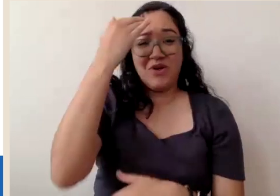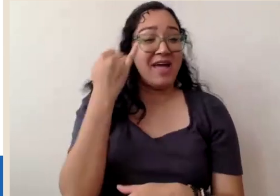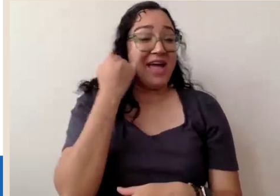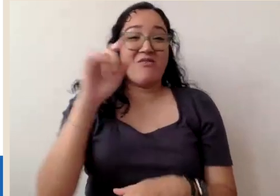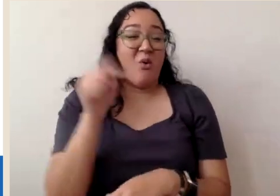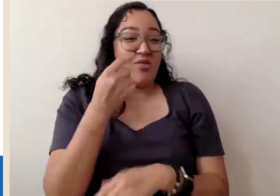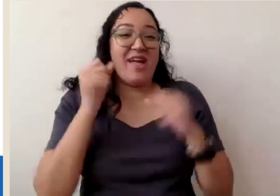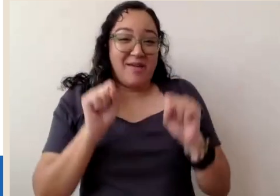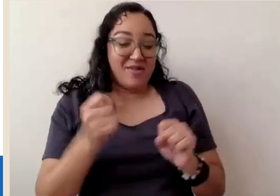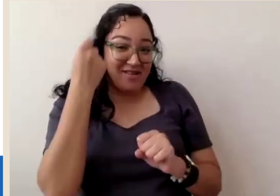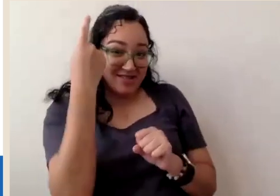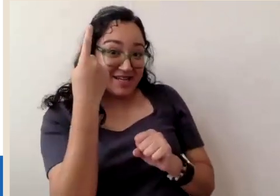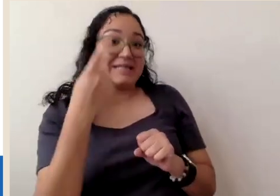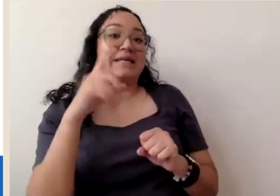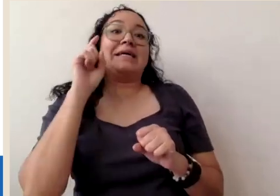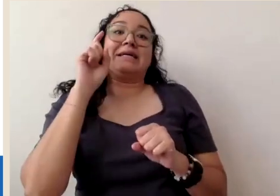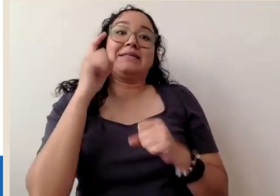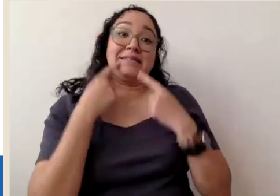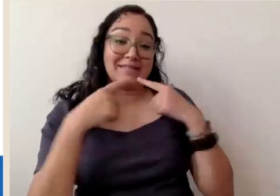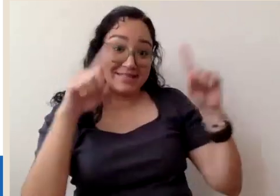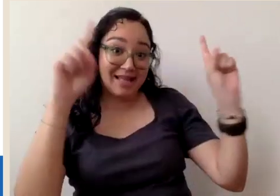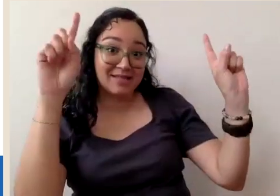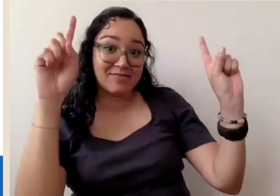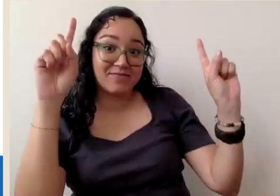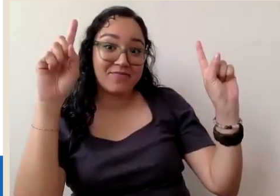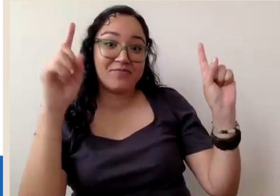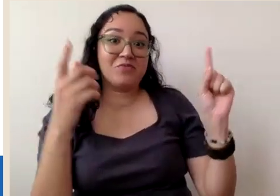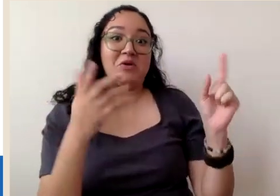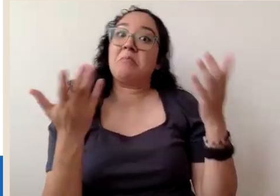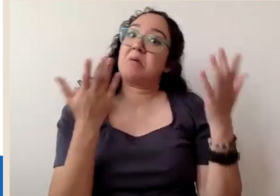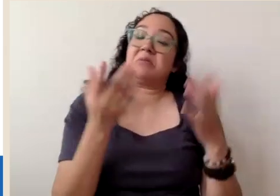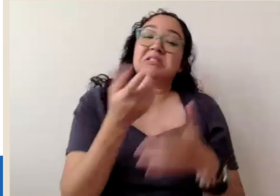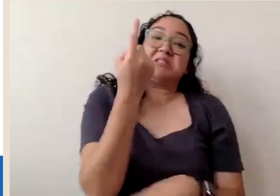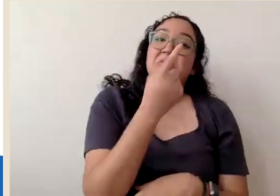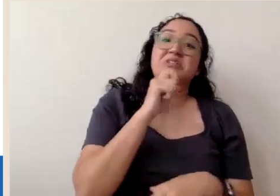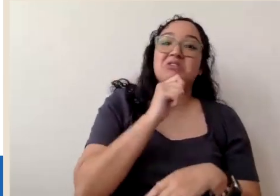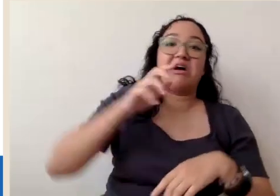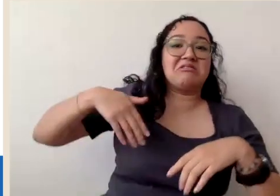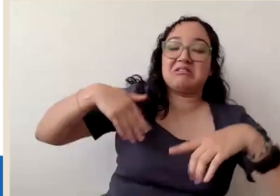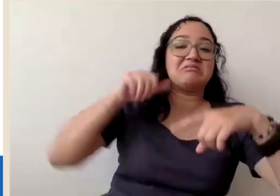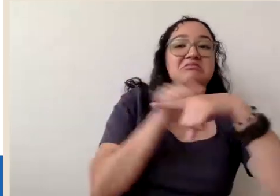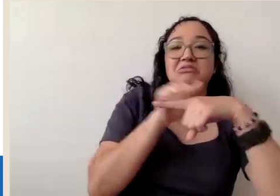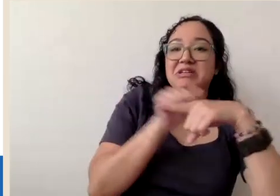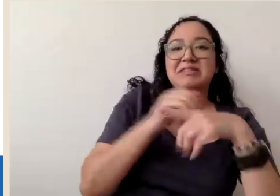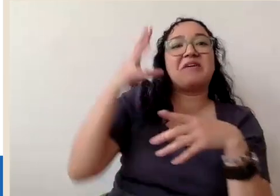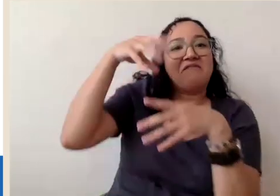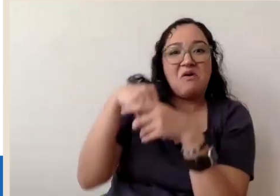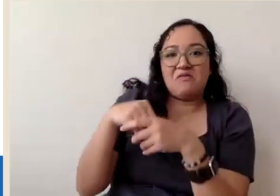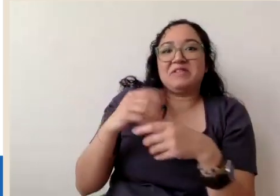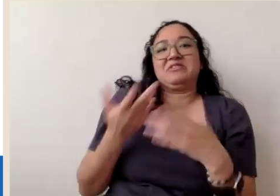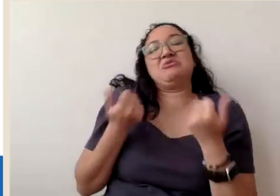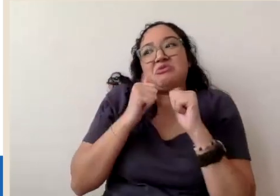be successful was by providing someone that usually is not trained to be in those settings to try to provide that